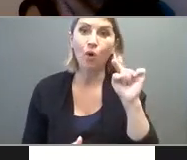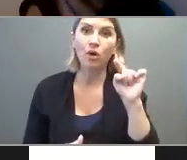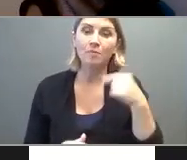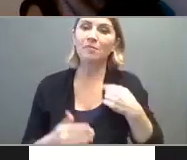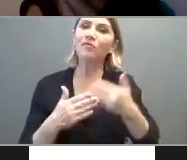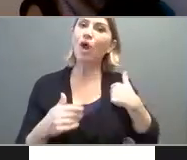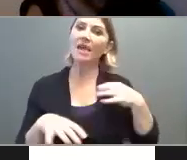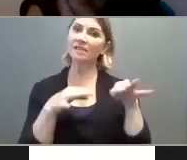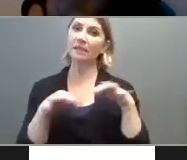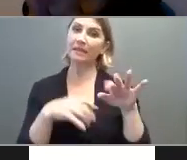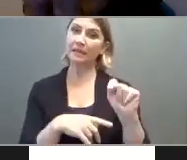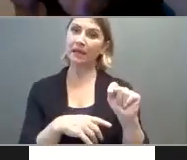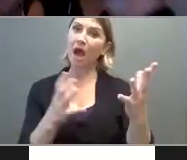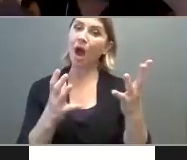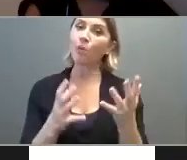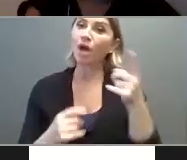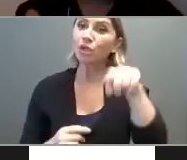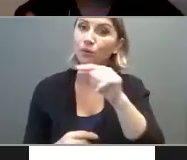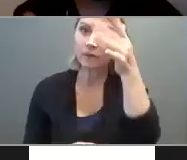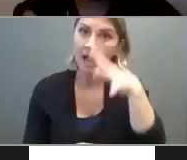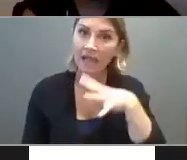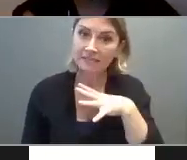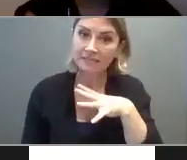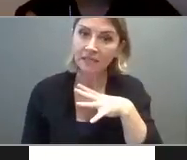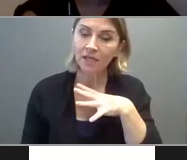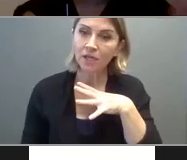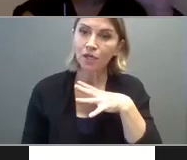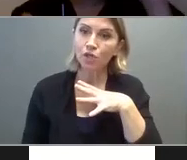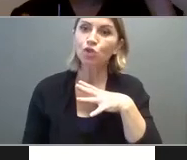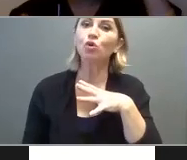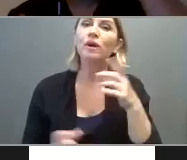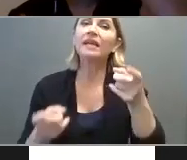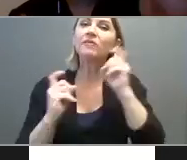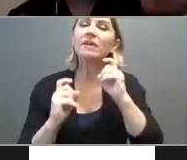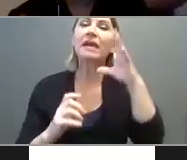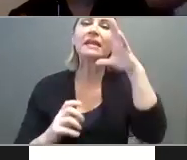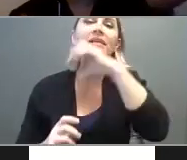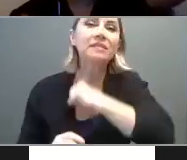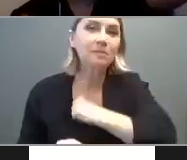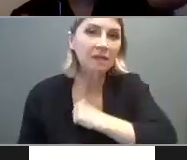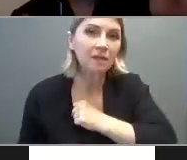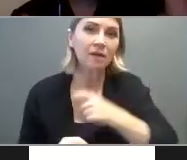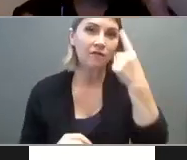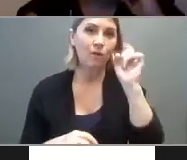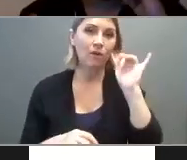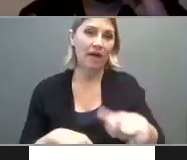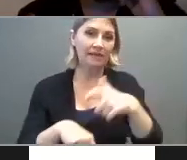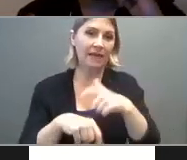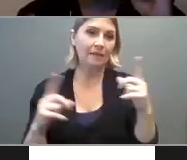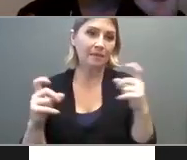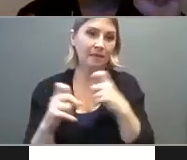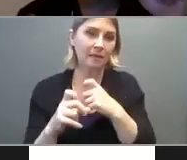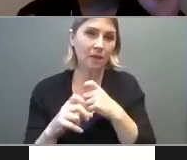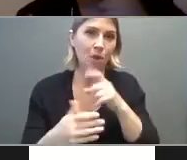I want you guys to give me an estimate of what is the time complexity of this particular thing. What is the